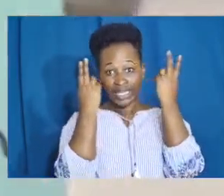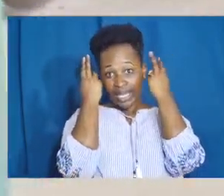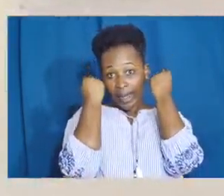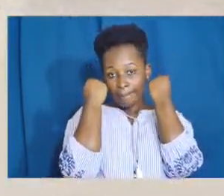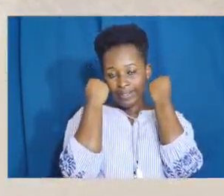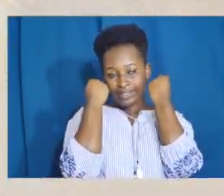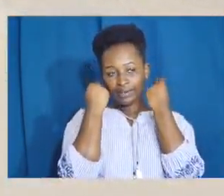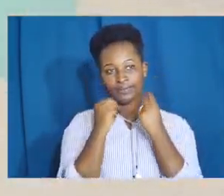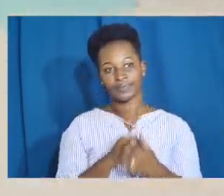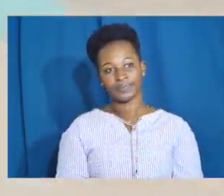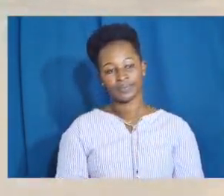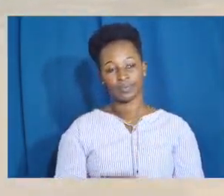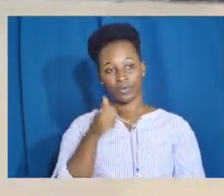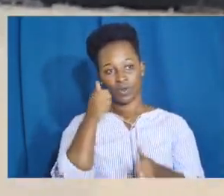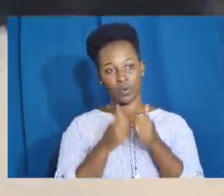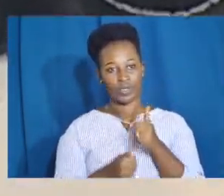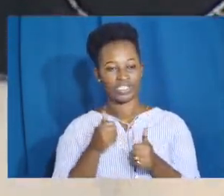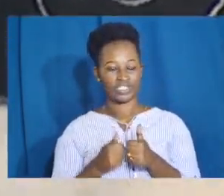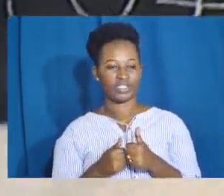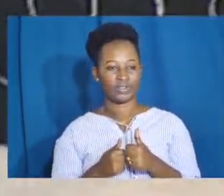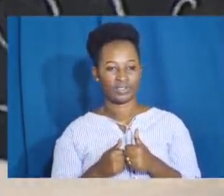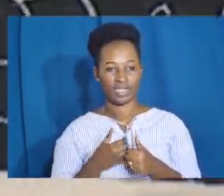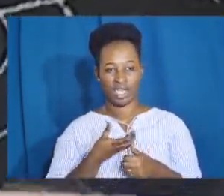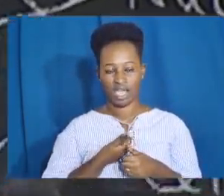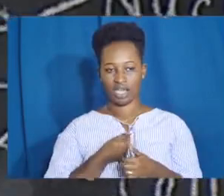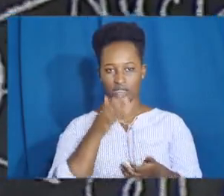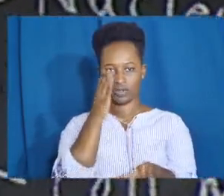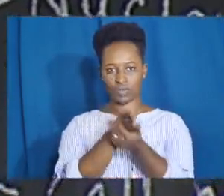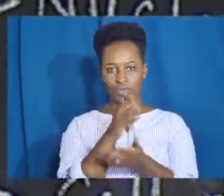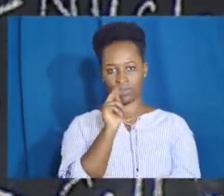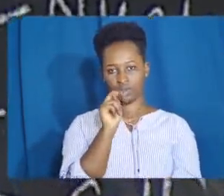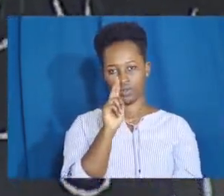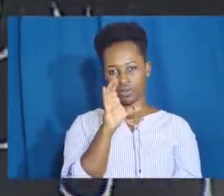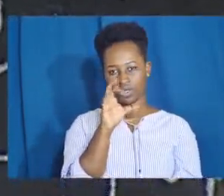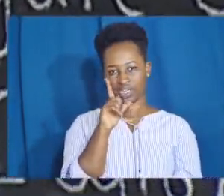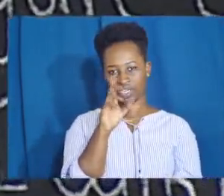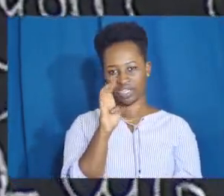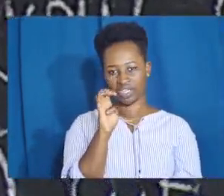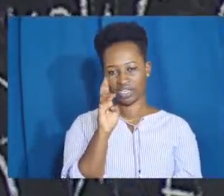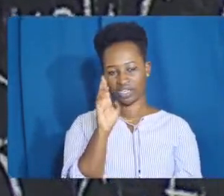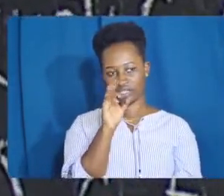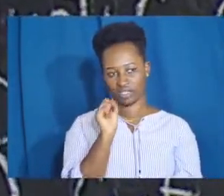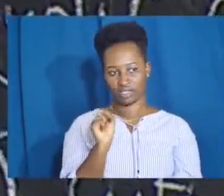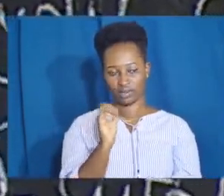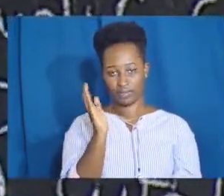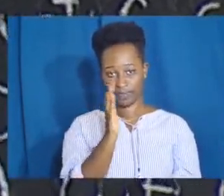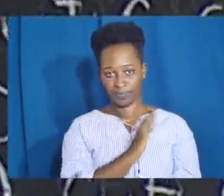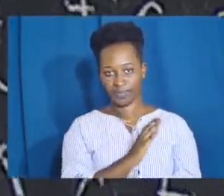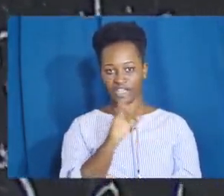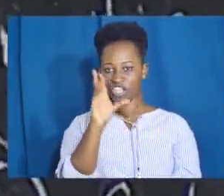Rabbit, which has true nucleus, no cell